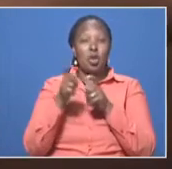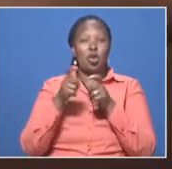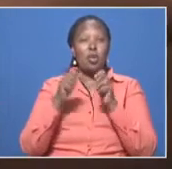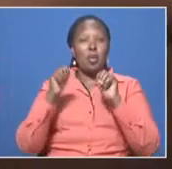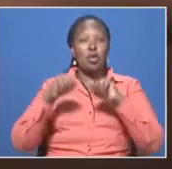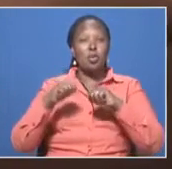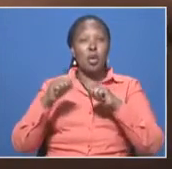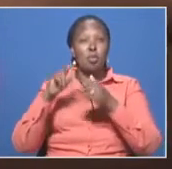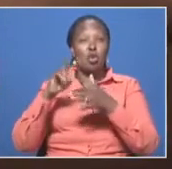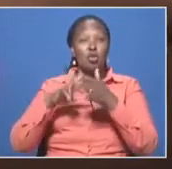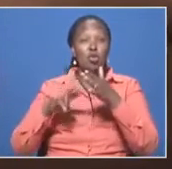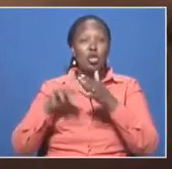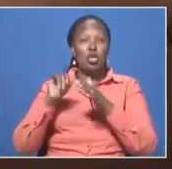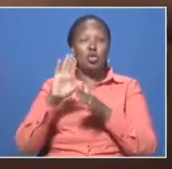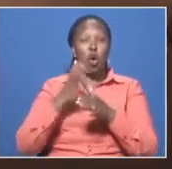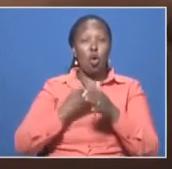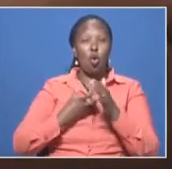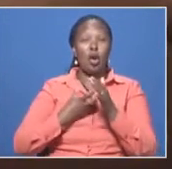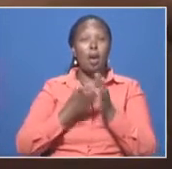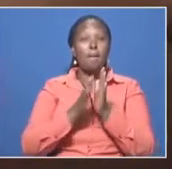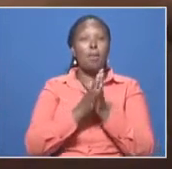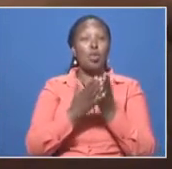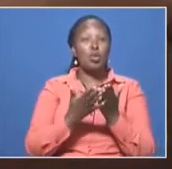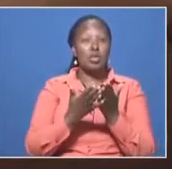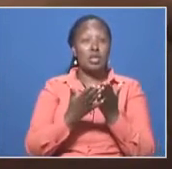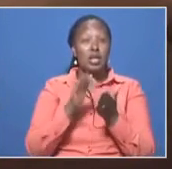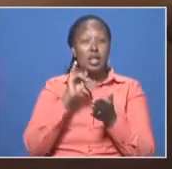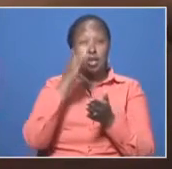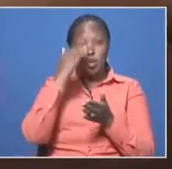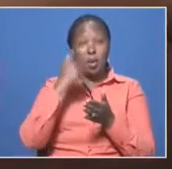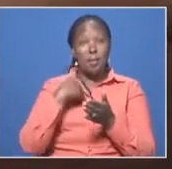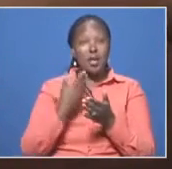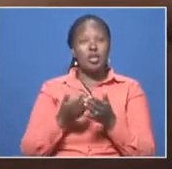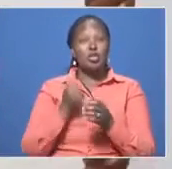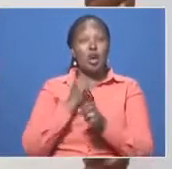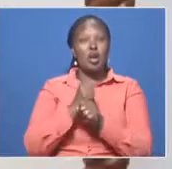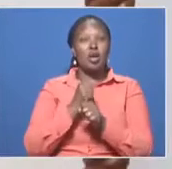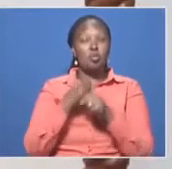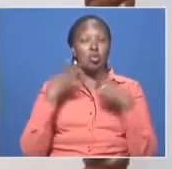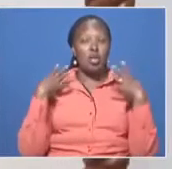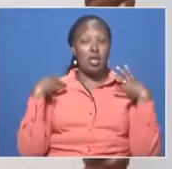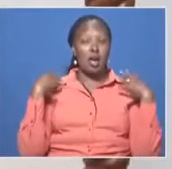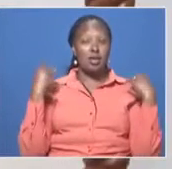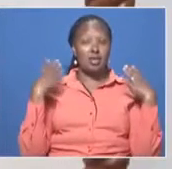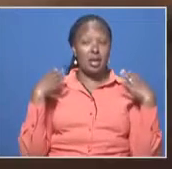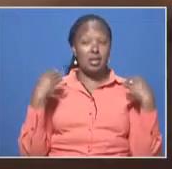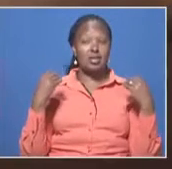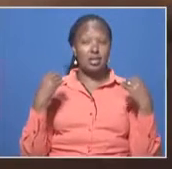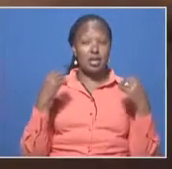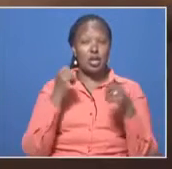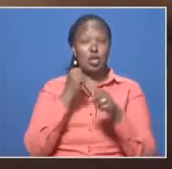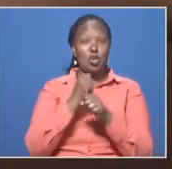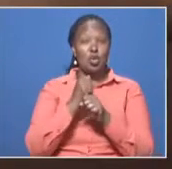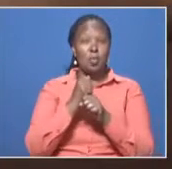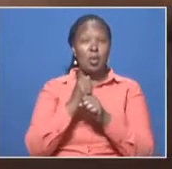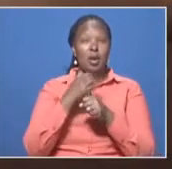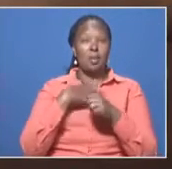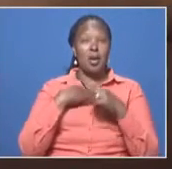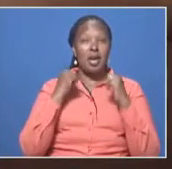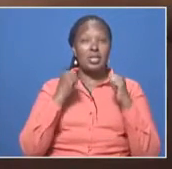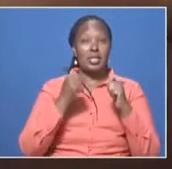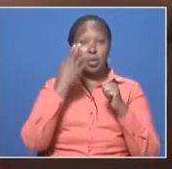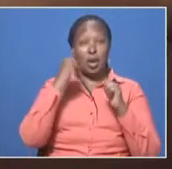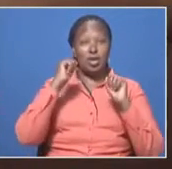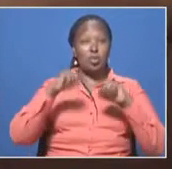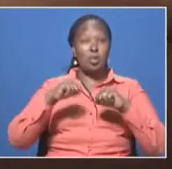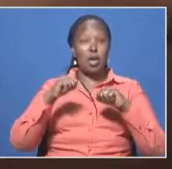to read your own books, and that is why I'm doing the exercises to build my strength, so that now I can be